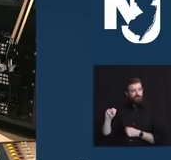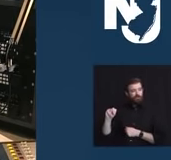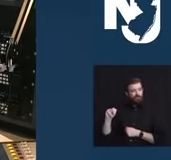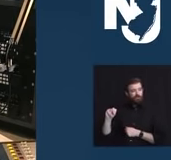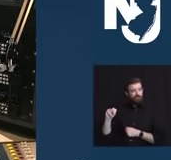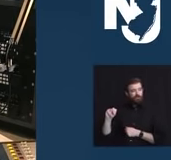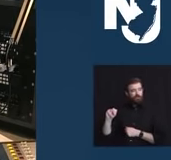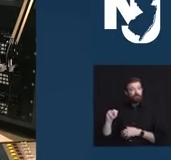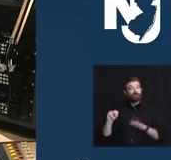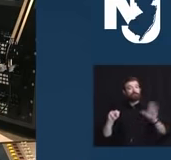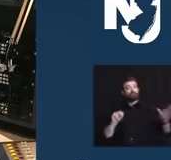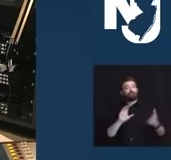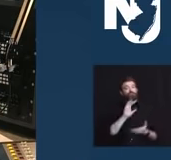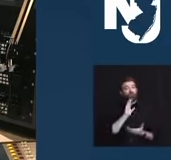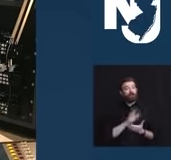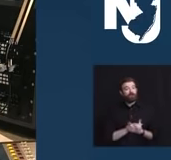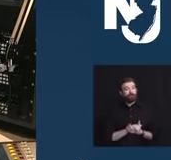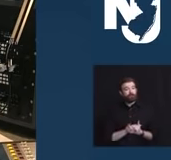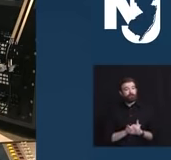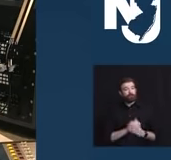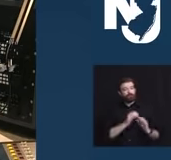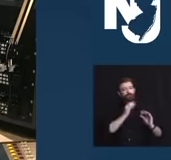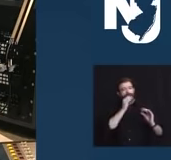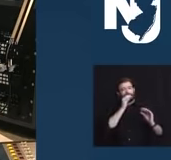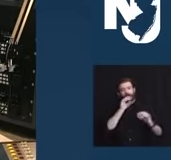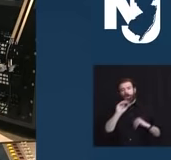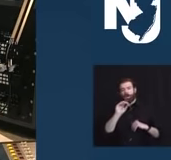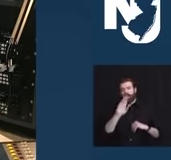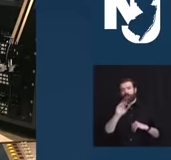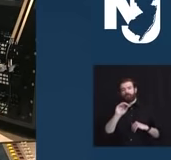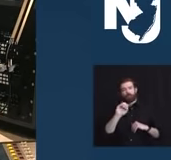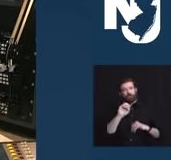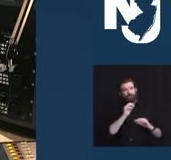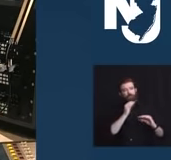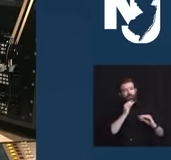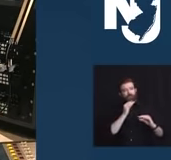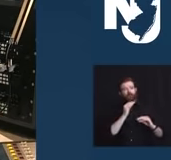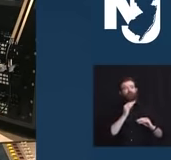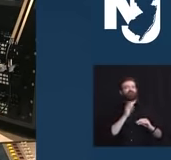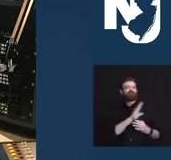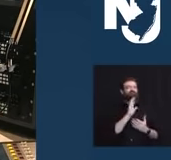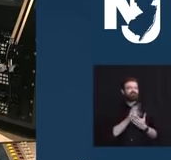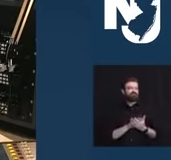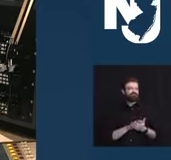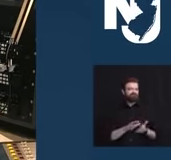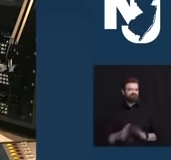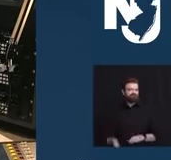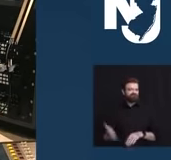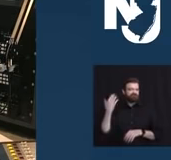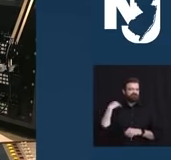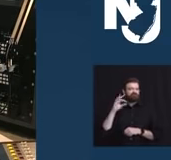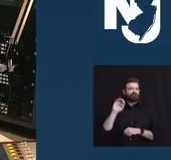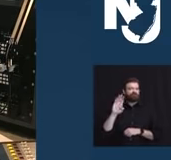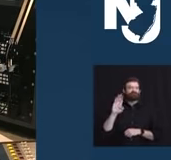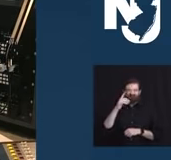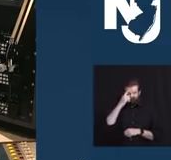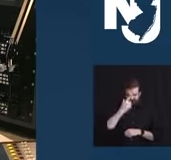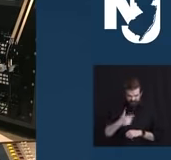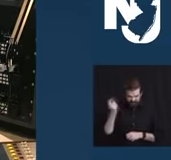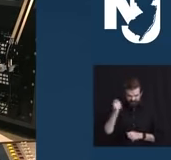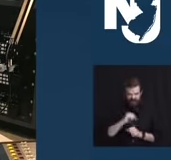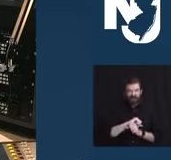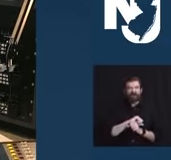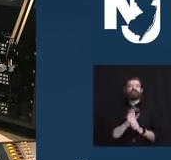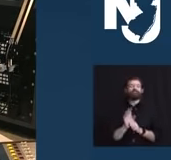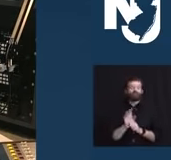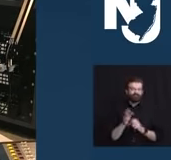Wiltrout, also died of COVID back in February. They had met at the Jersey Shore during a rehearsal with the Orchestra of St.